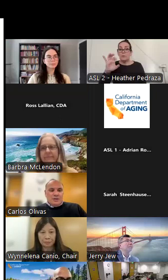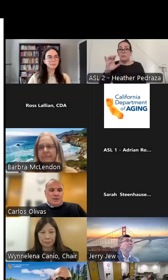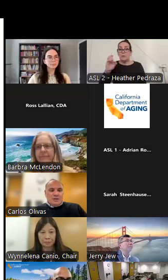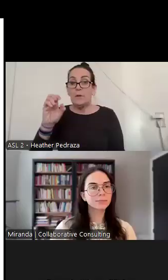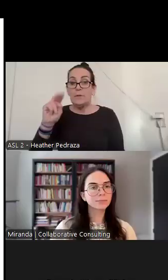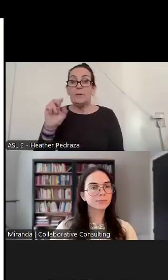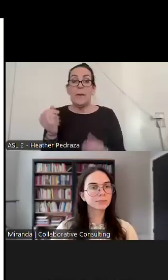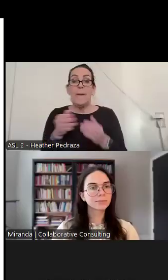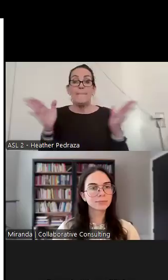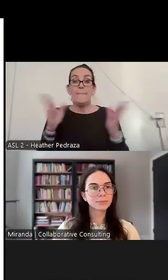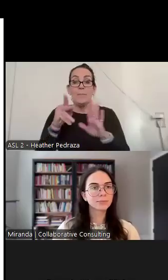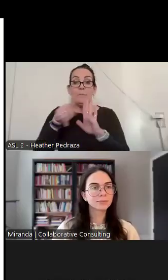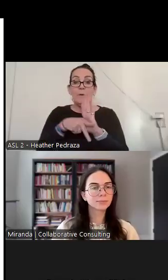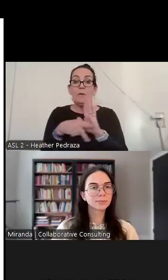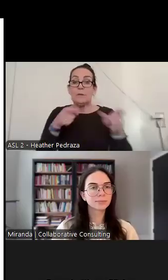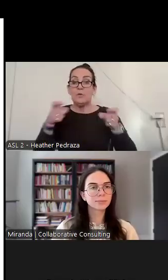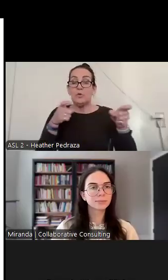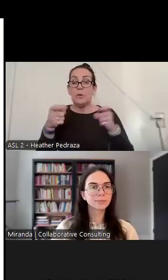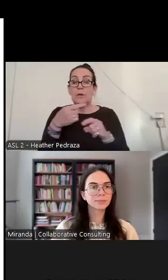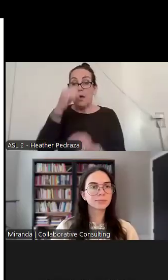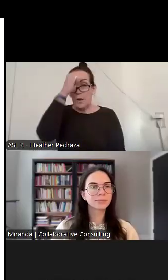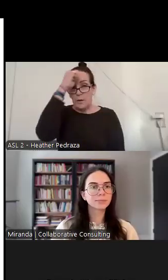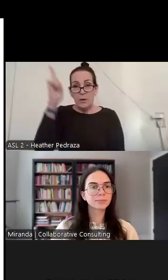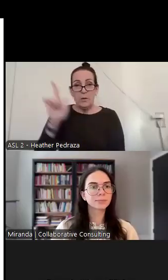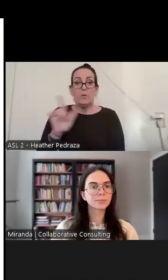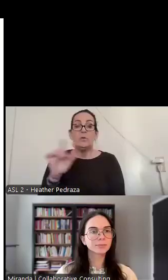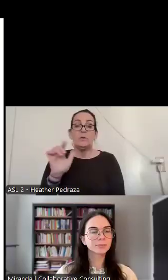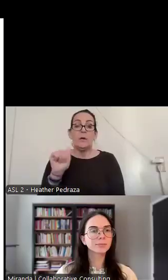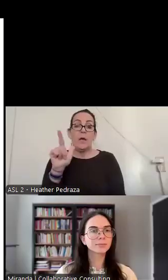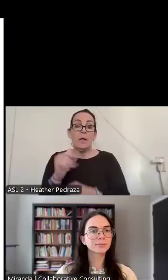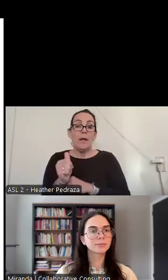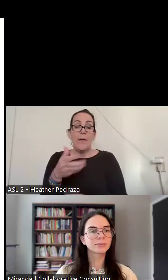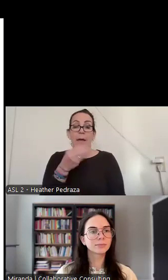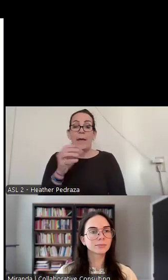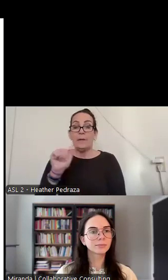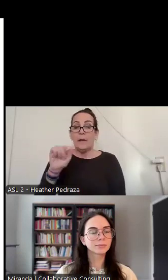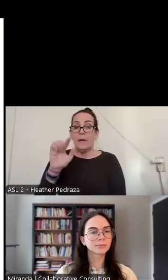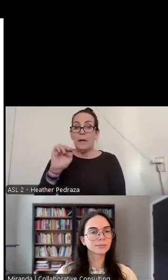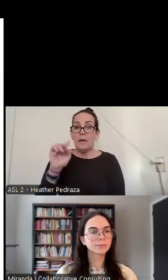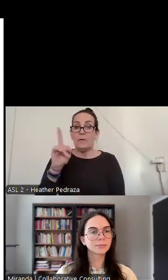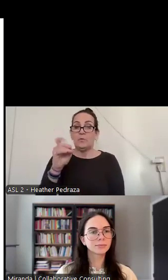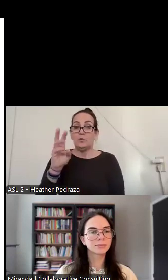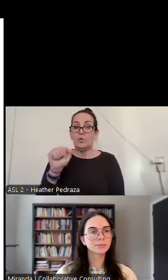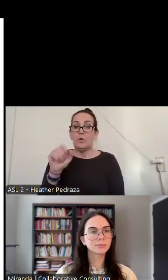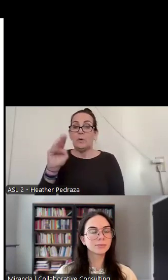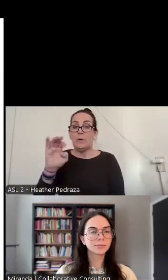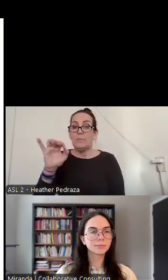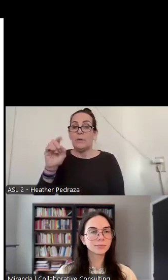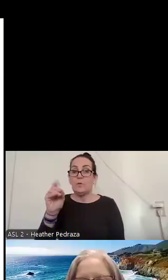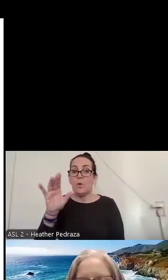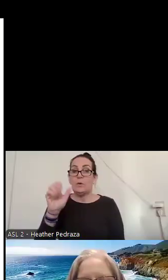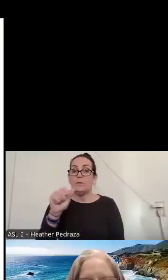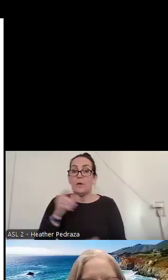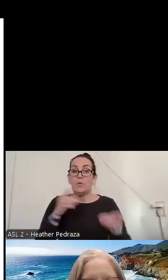Alzheimer's Los Angeles, and Andrew Mendoza, Director of State Affairs at Alzheimer's Association.